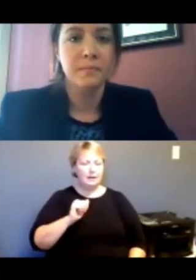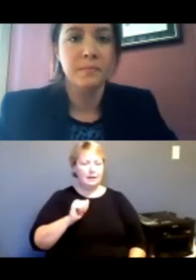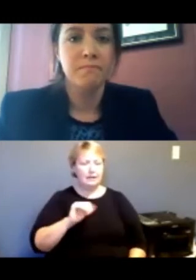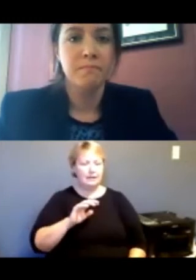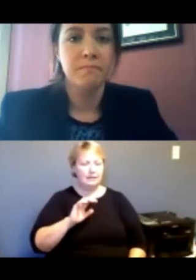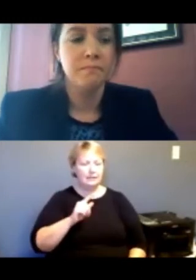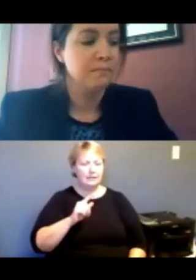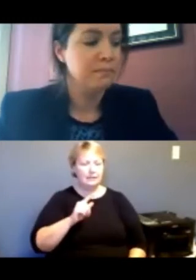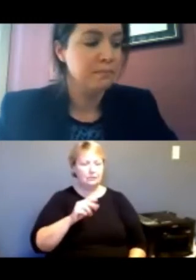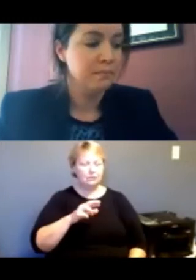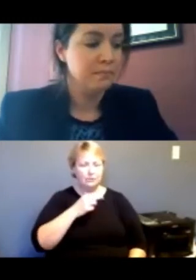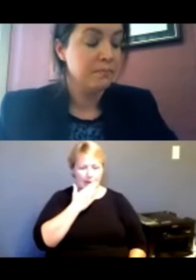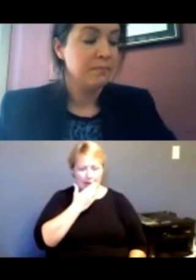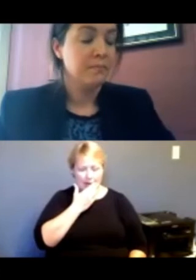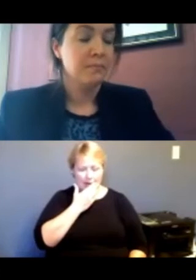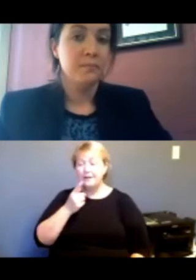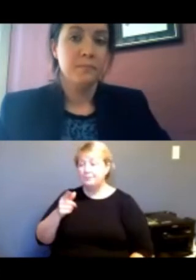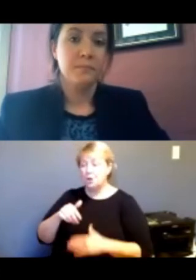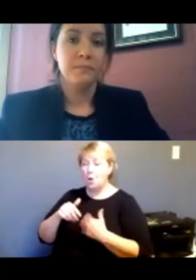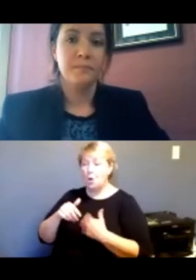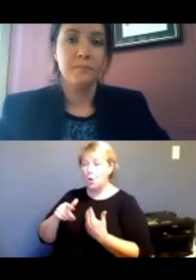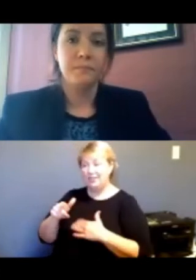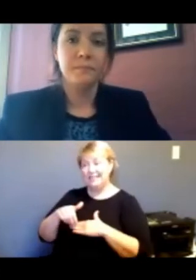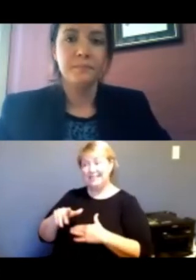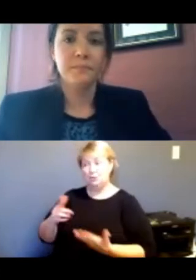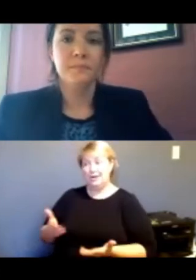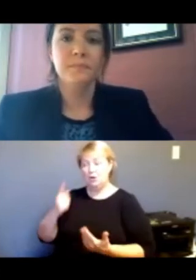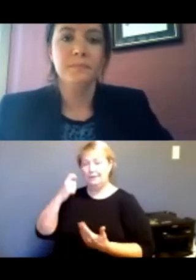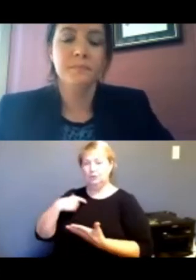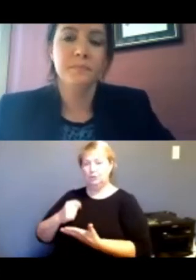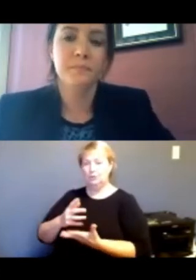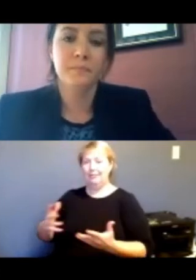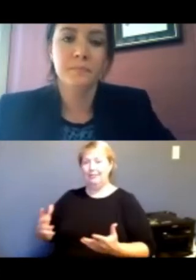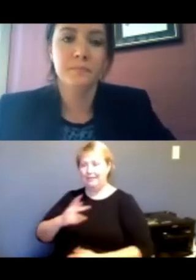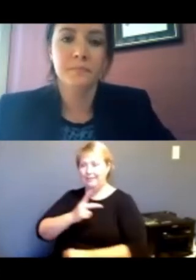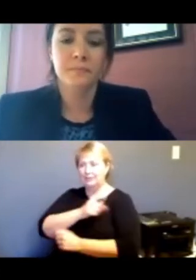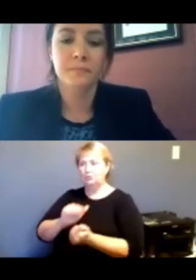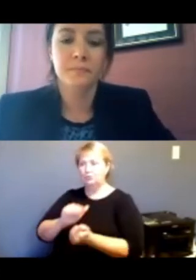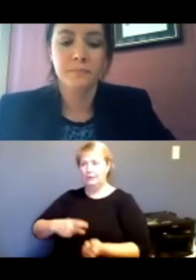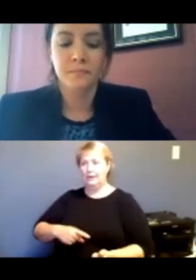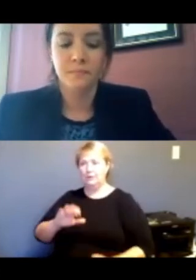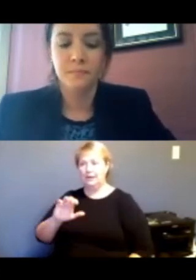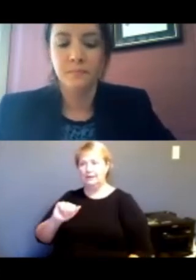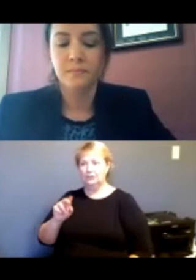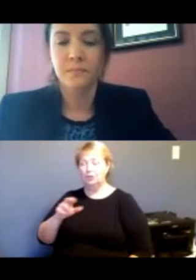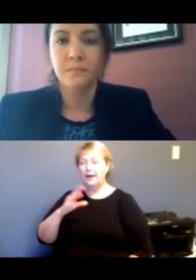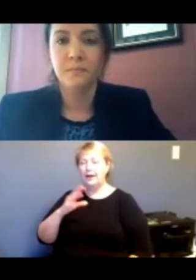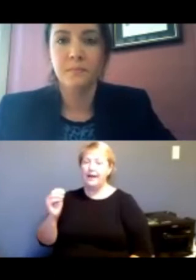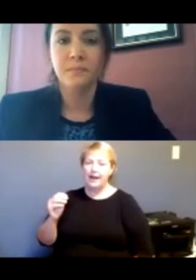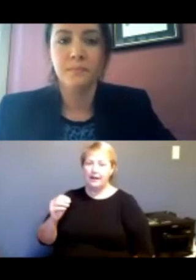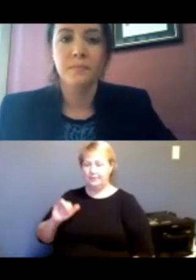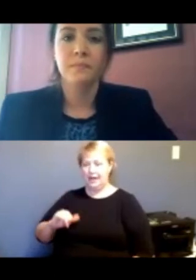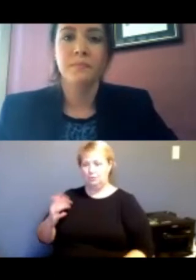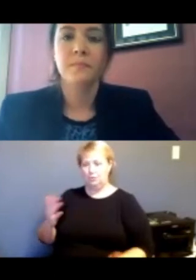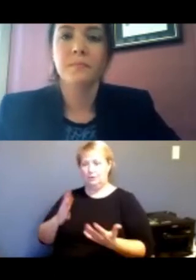so they sent you to see me because we treat a lot of patients with pancreatic cancer, and you know that's what we're here to talk about,